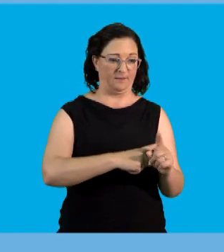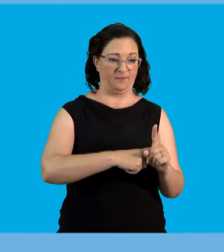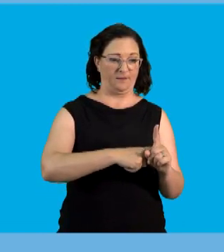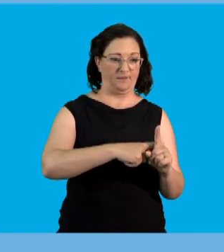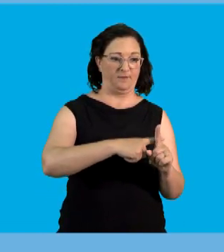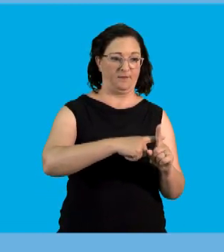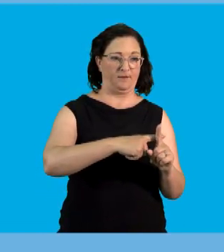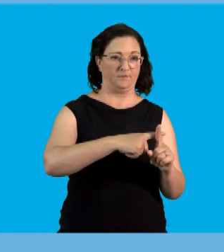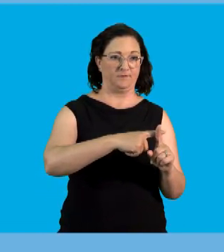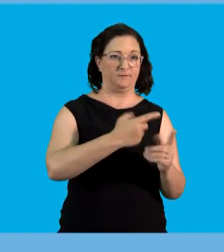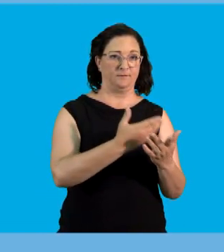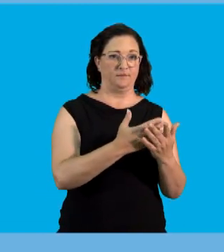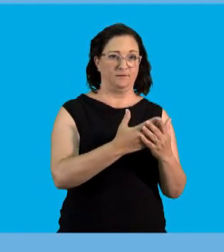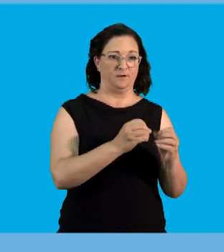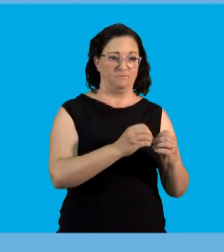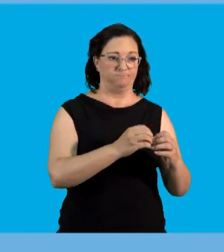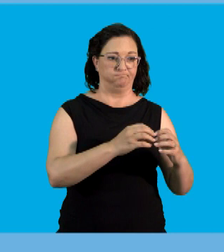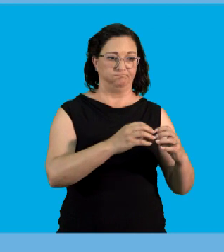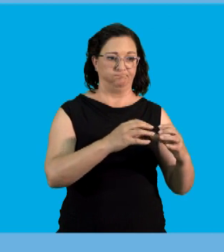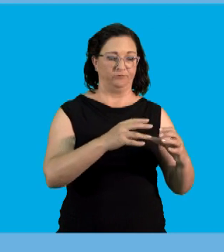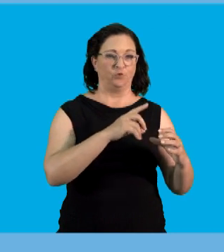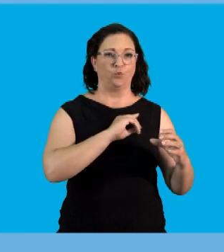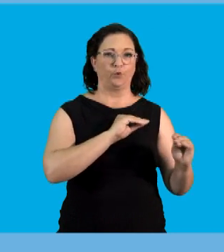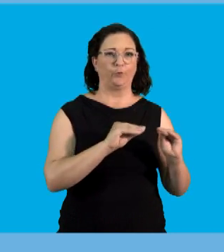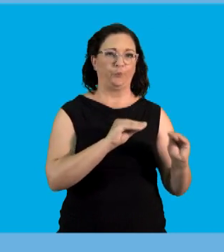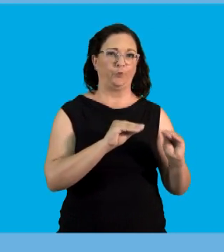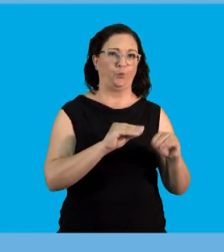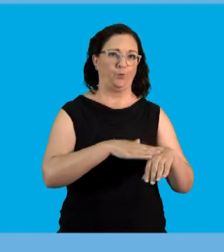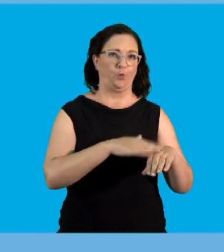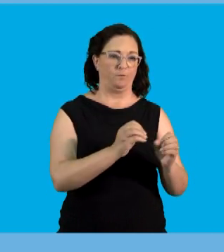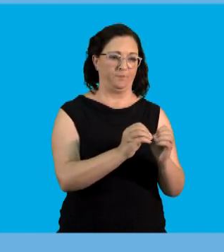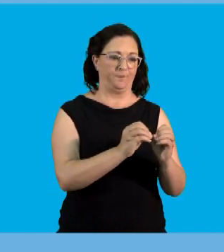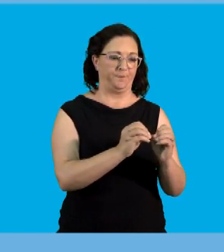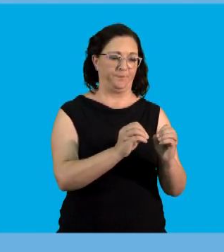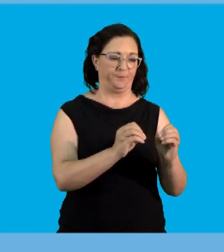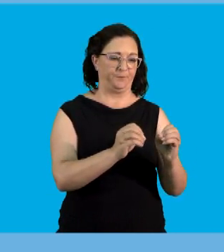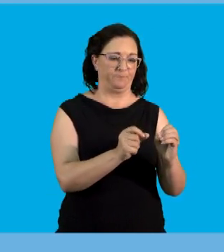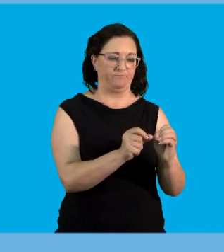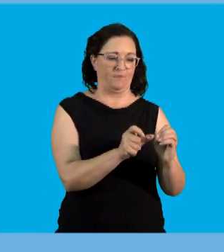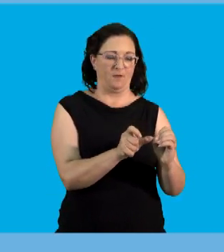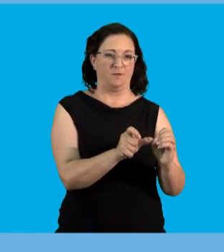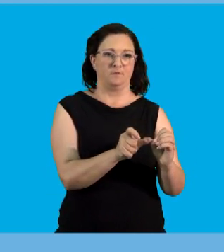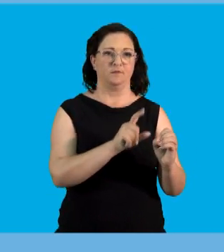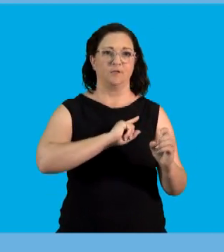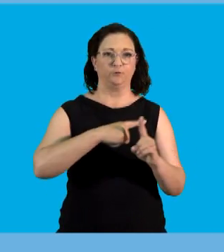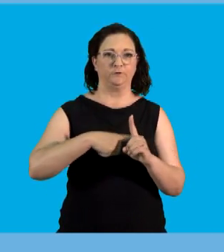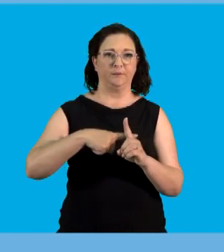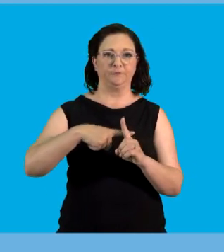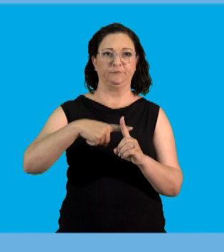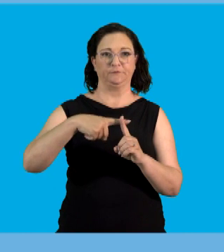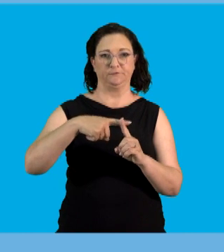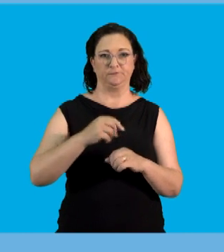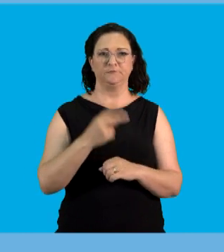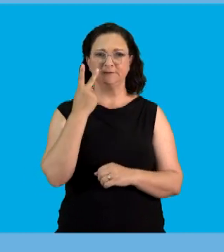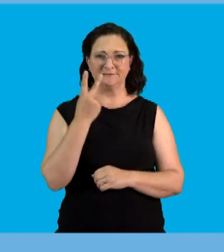it tends to expand because the particles are moving faster and further apart. So if we are increasing temperature, as we can